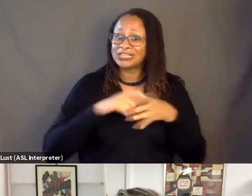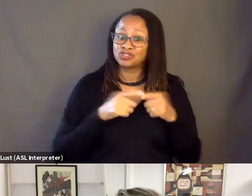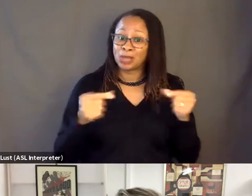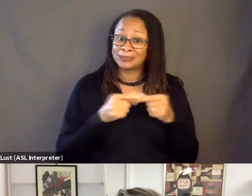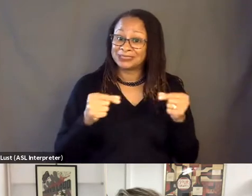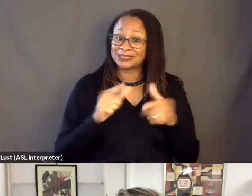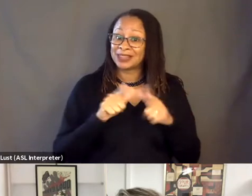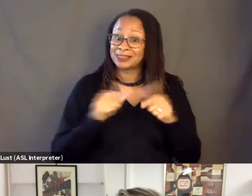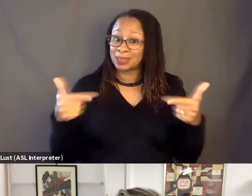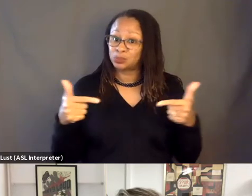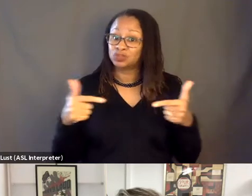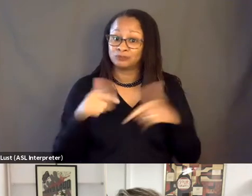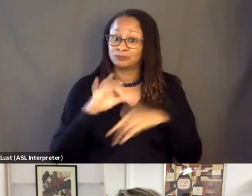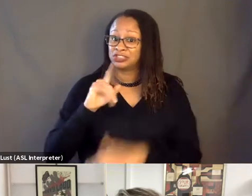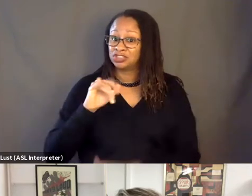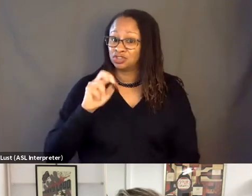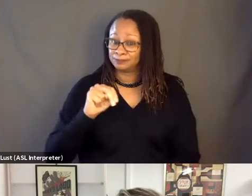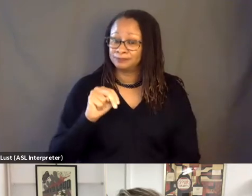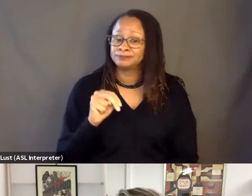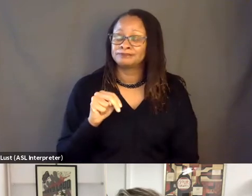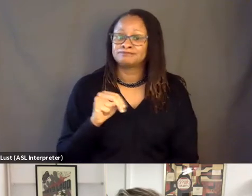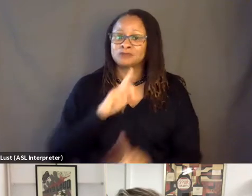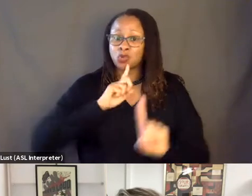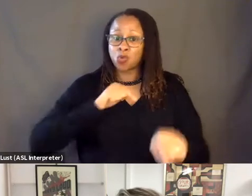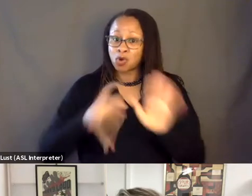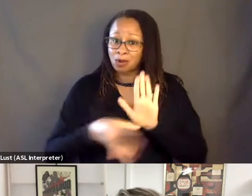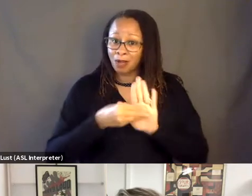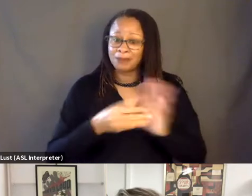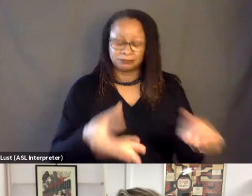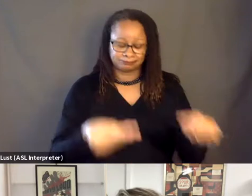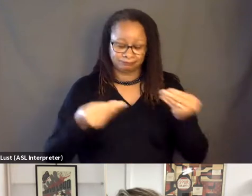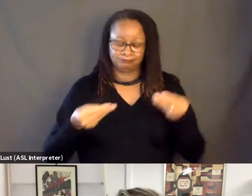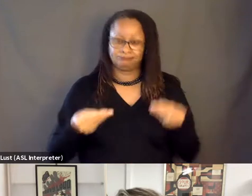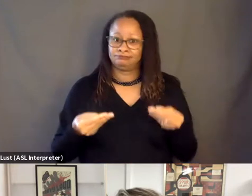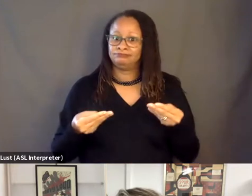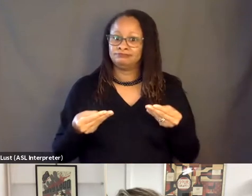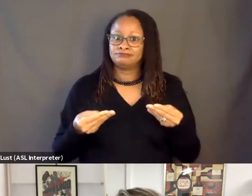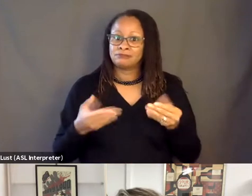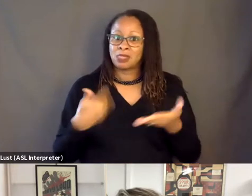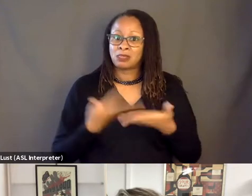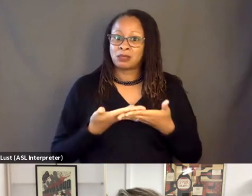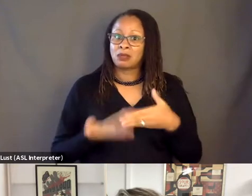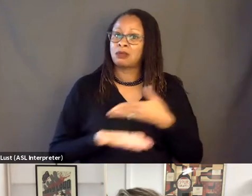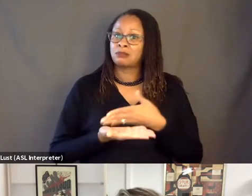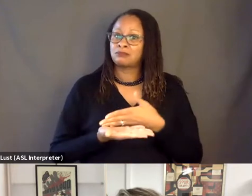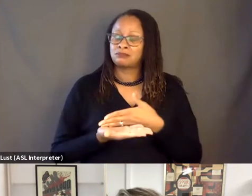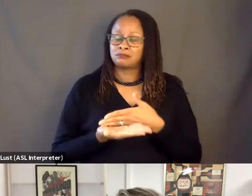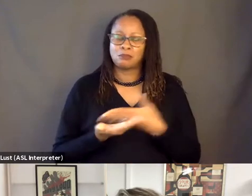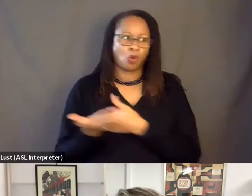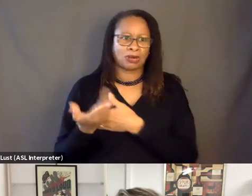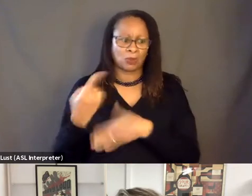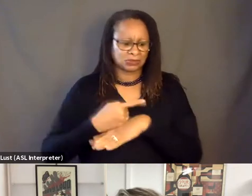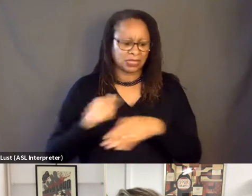edition, and she ordered a copy, and the morning it arrived she started reading it, and